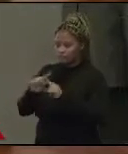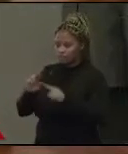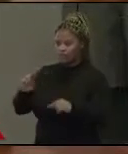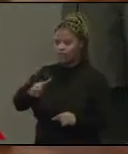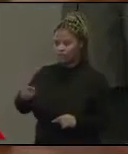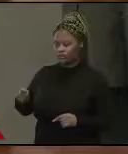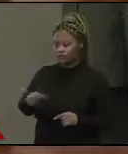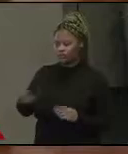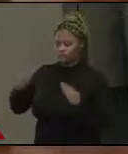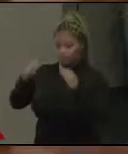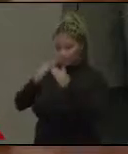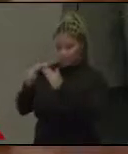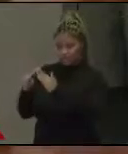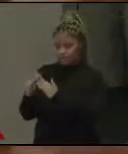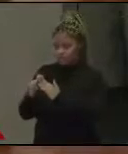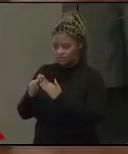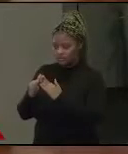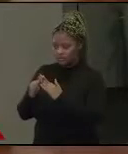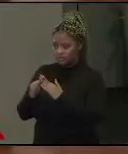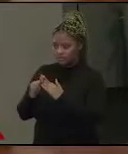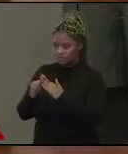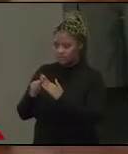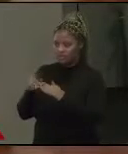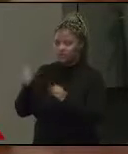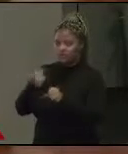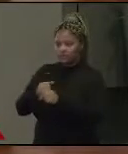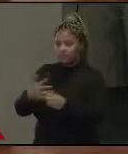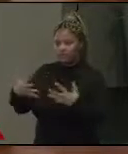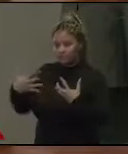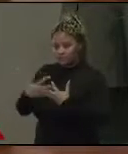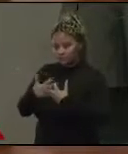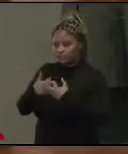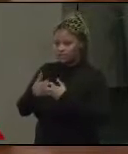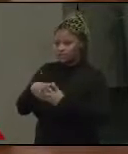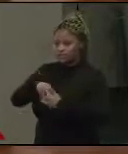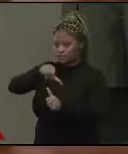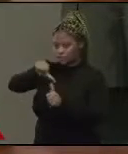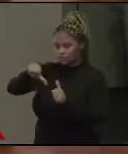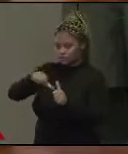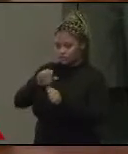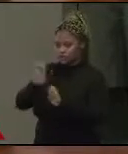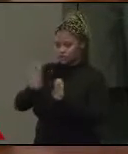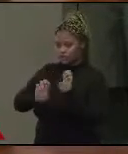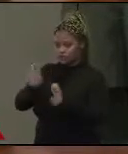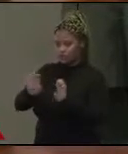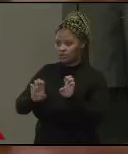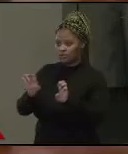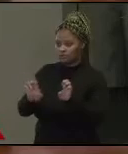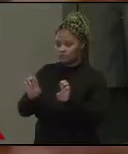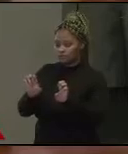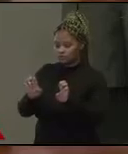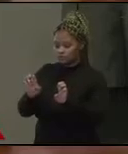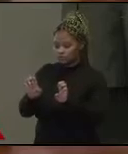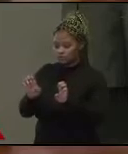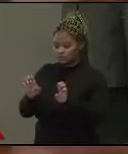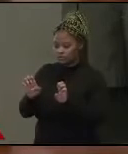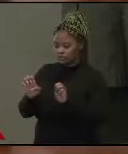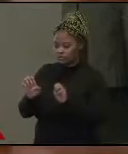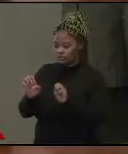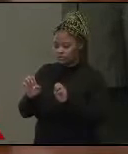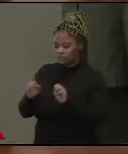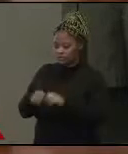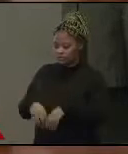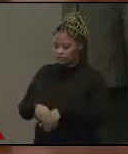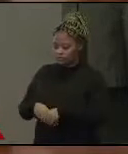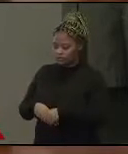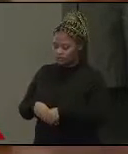settlement. It must be integrated to its socio-economic context. These policy shifts have primarily been informed